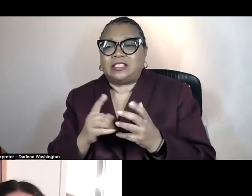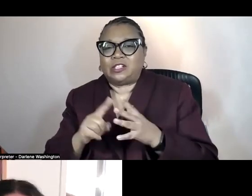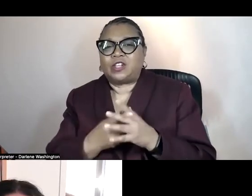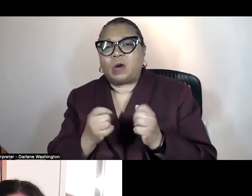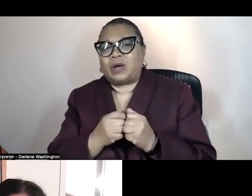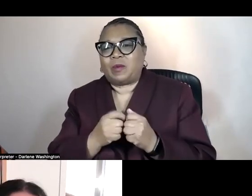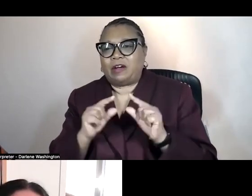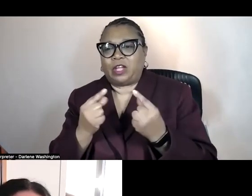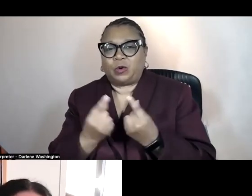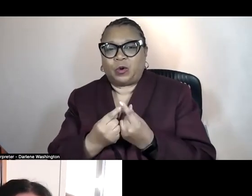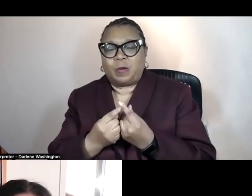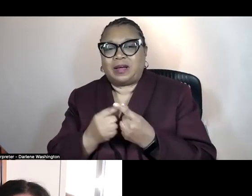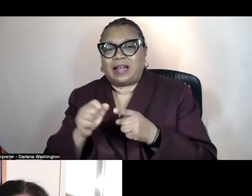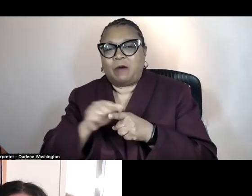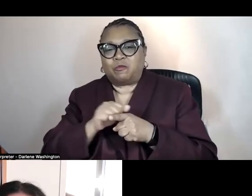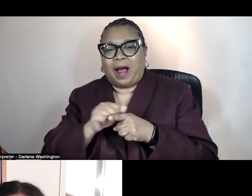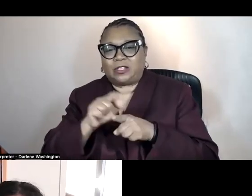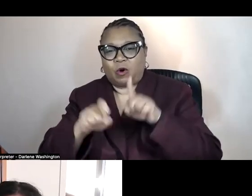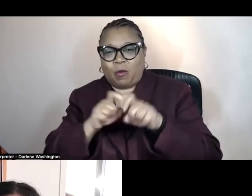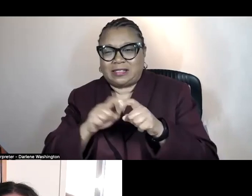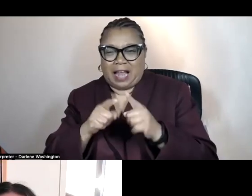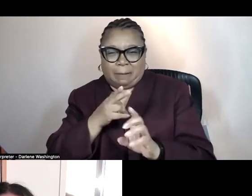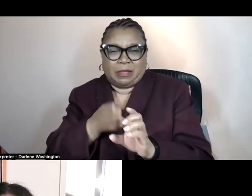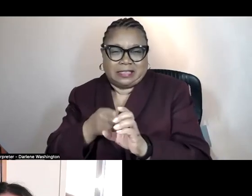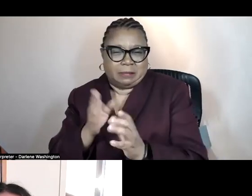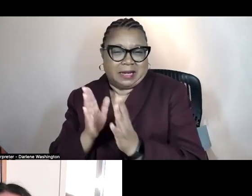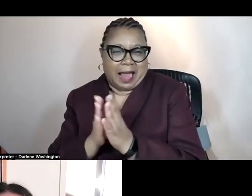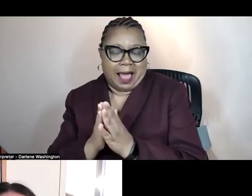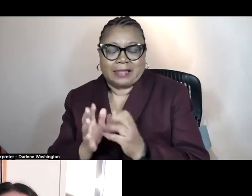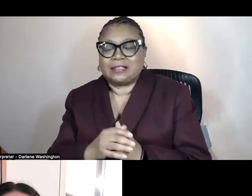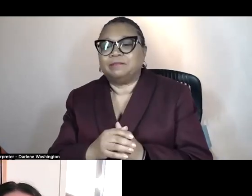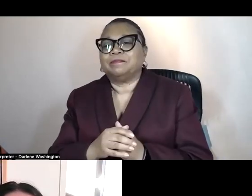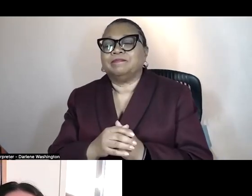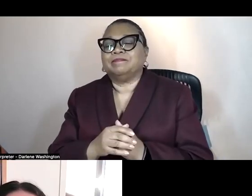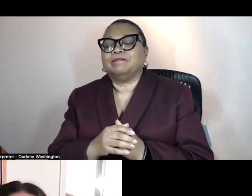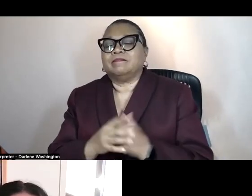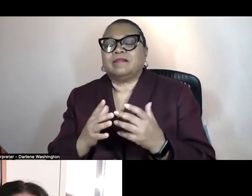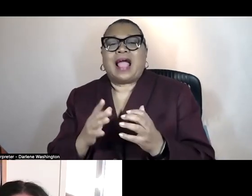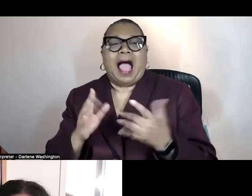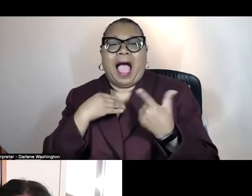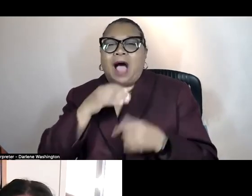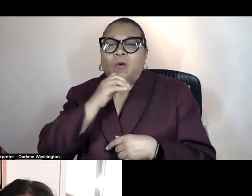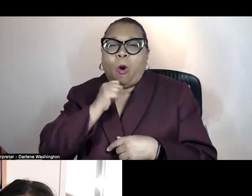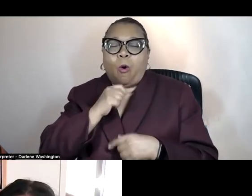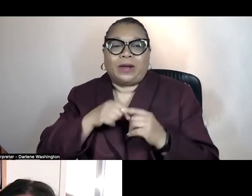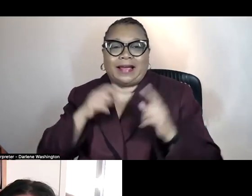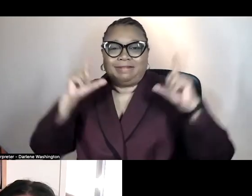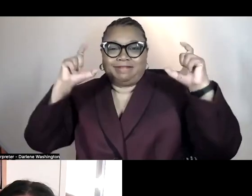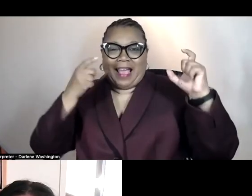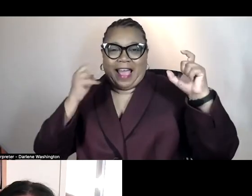kind of a grouping of practical questions that our participants have asked. So how old can a headshot